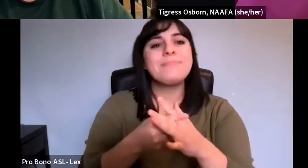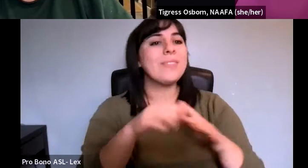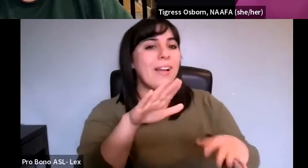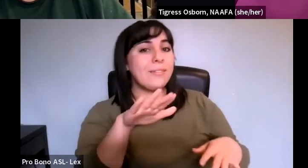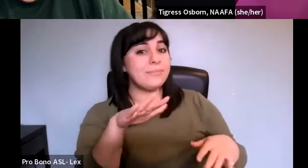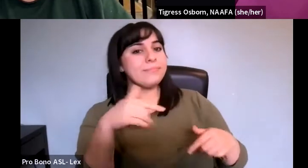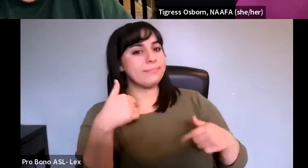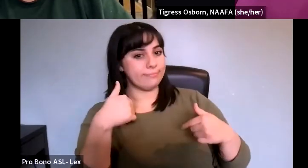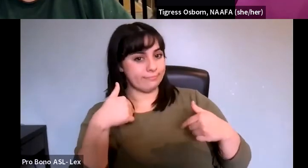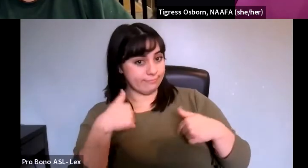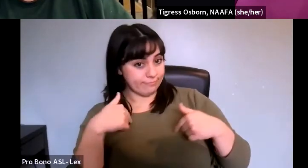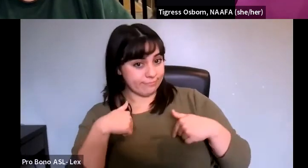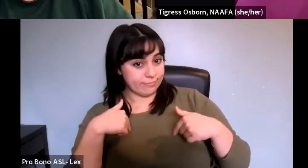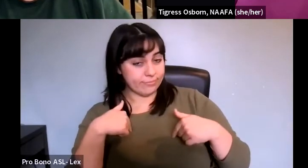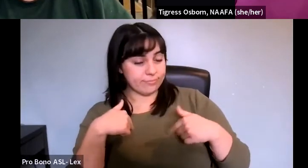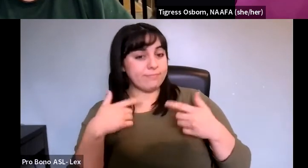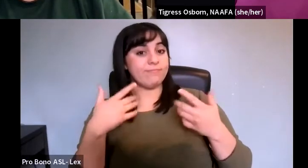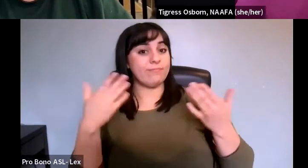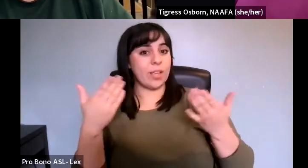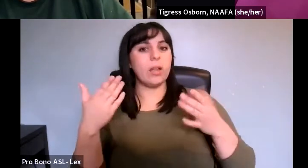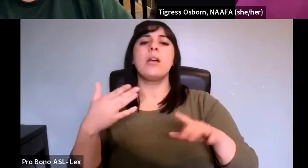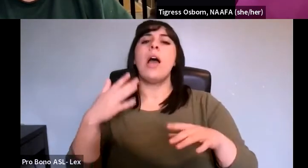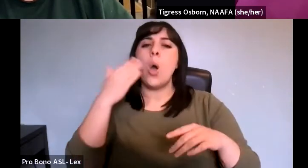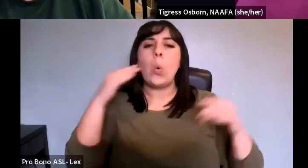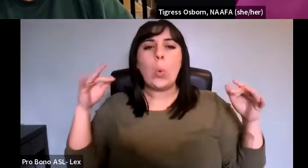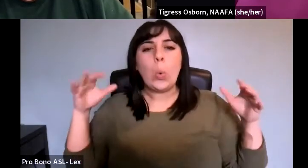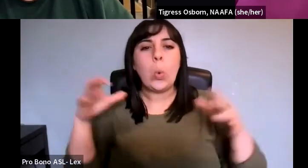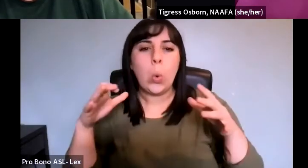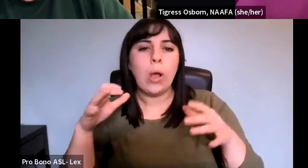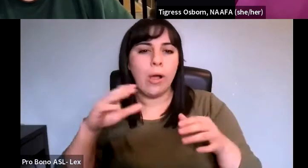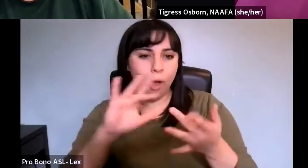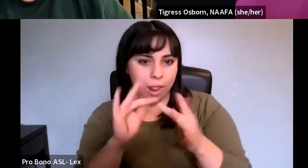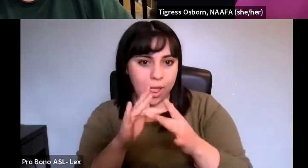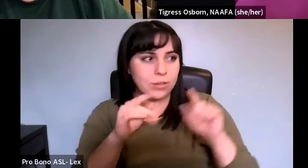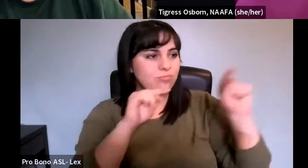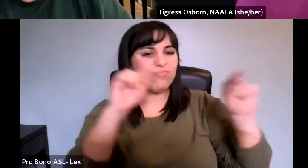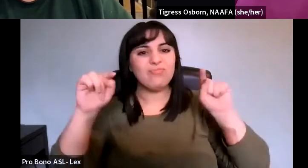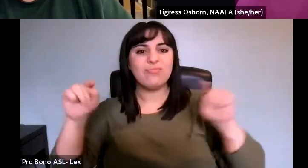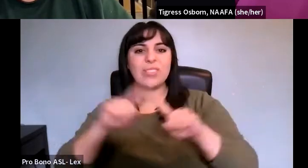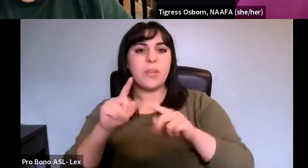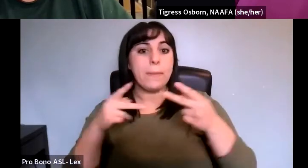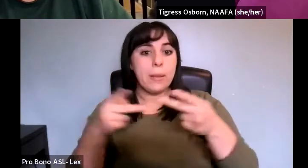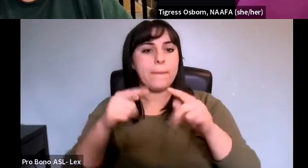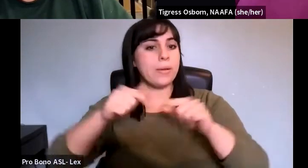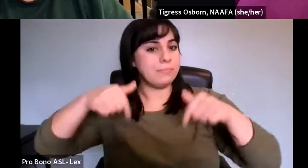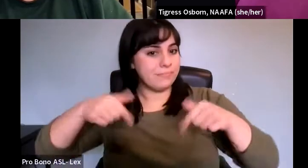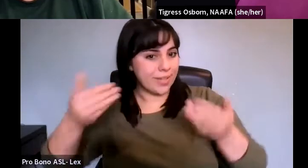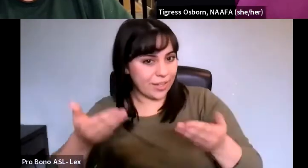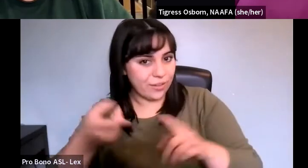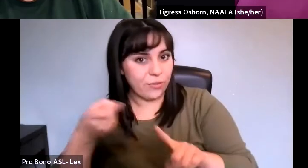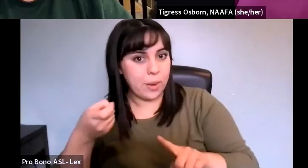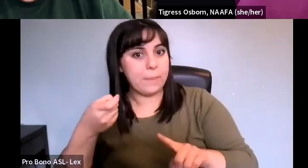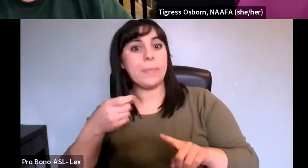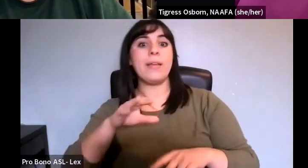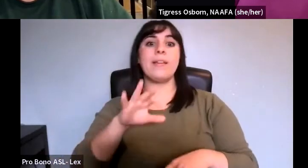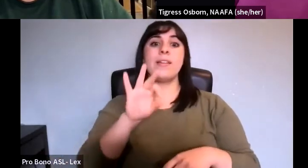although we are gathered here today in digital space, and you are all in many, many places, I am coming to you from the greater Phoenix